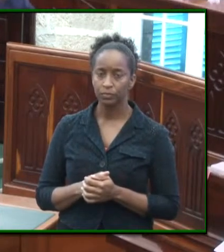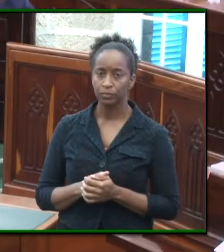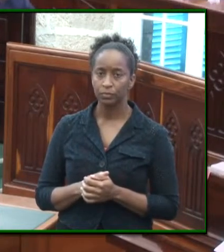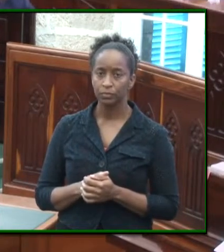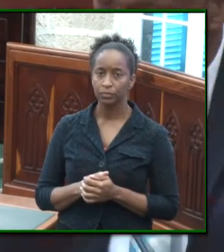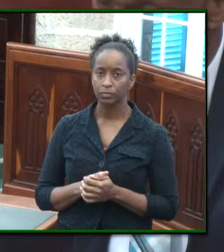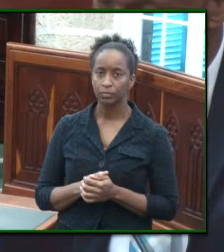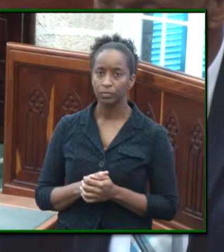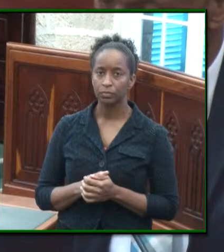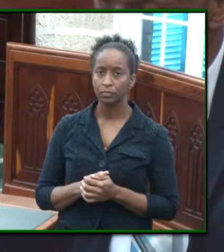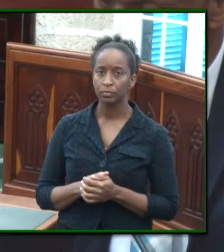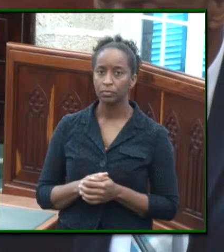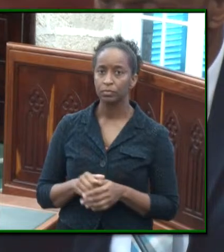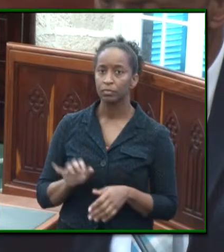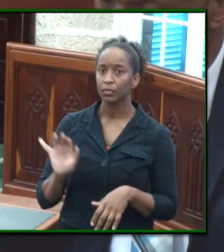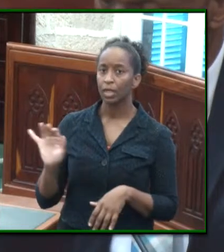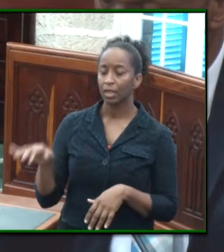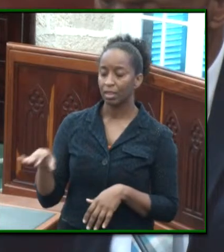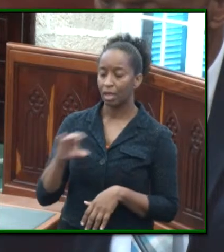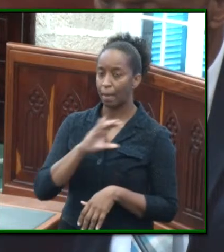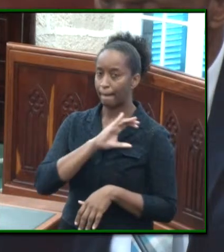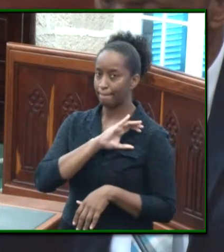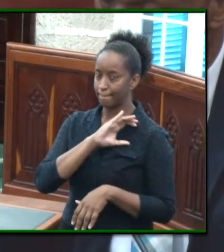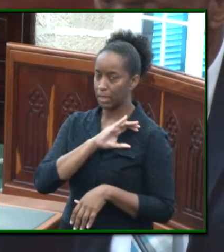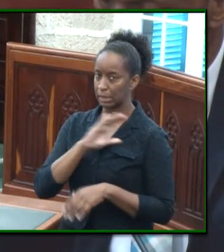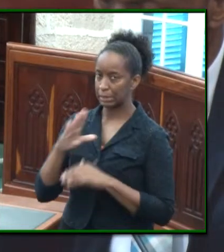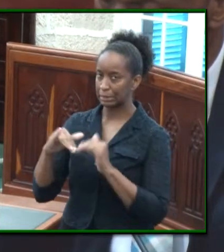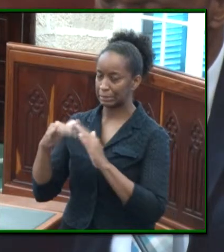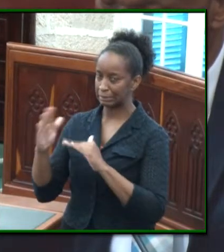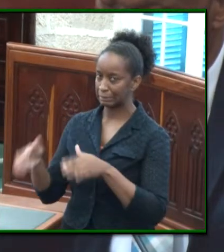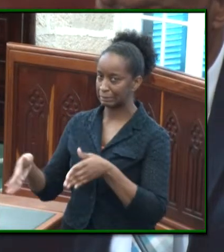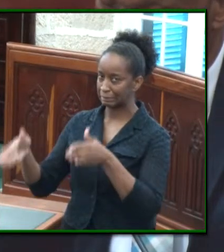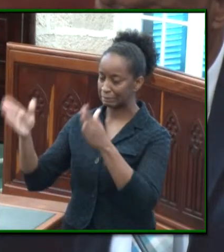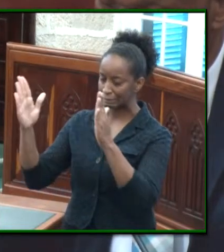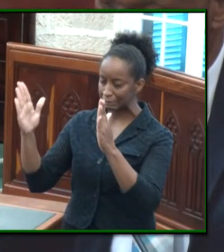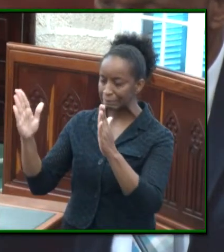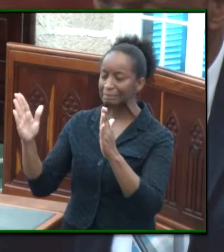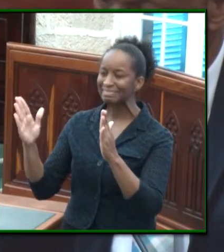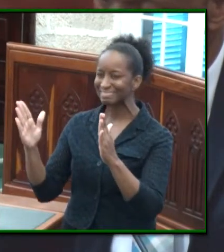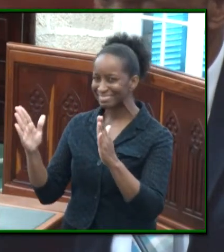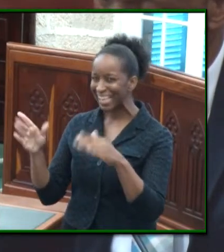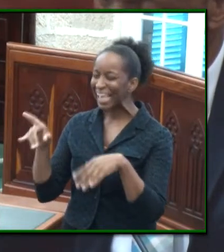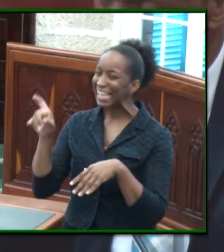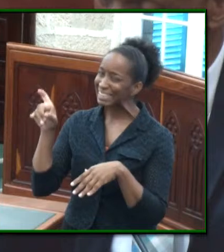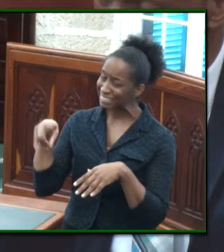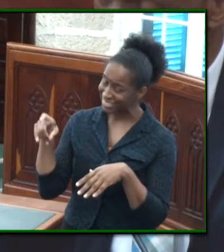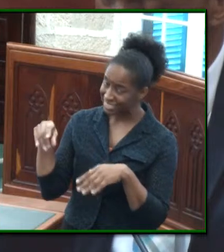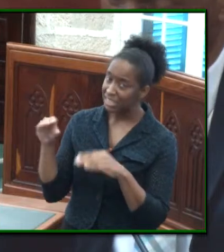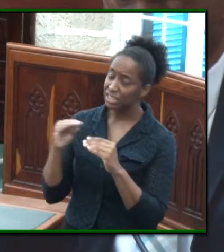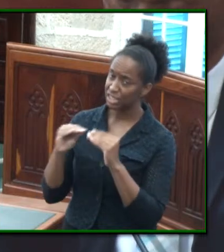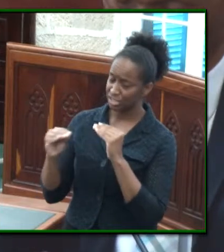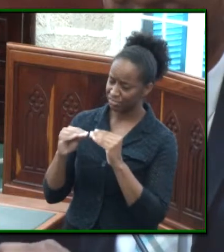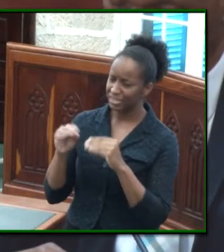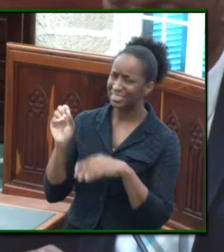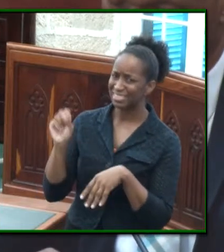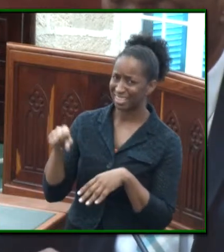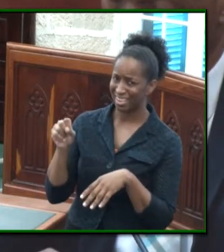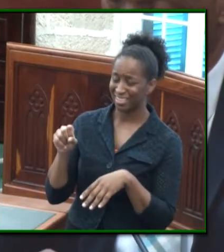C station is now in the best of shape. I wouldn't call it decrepit. We've spent some money on it in the current financial